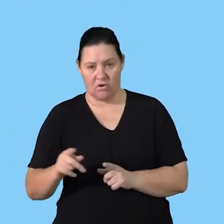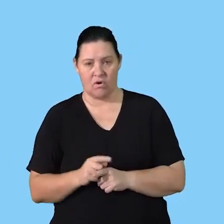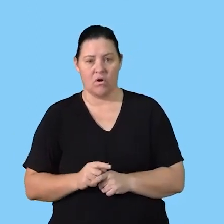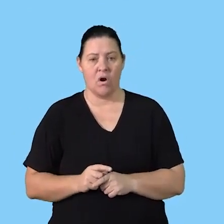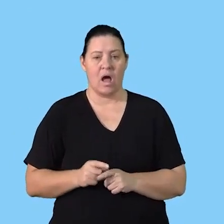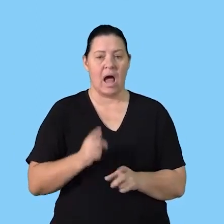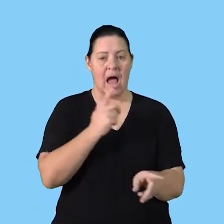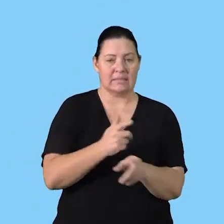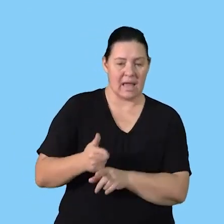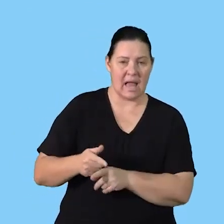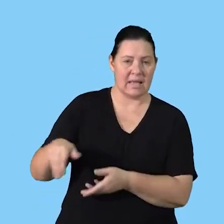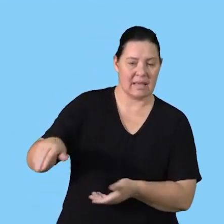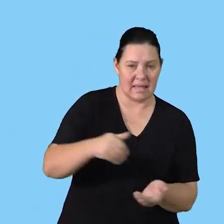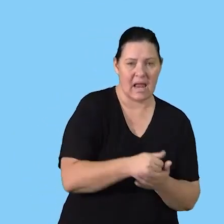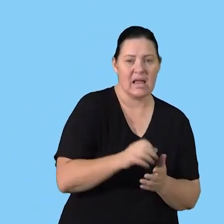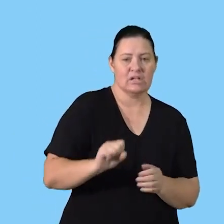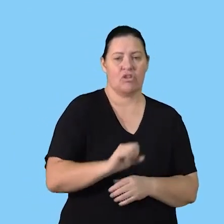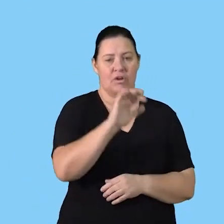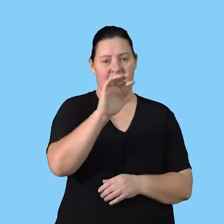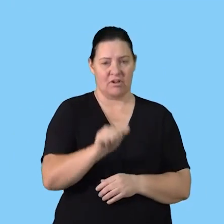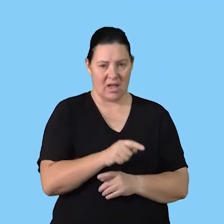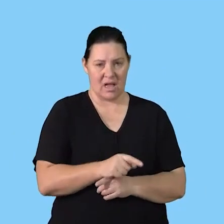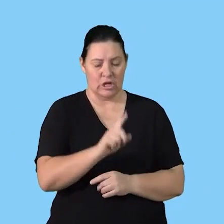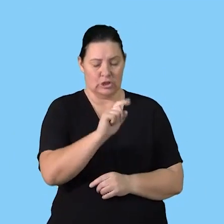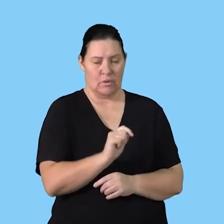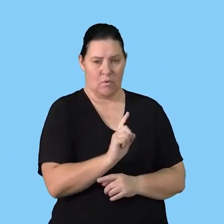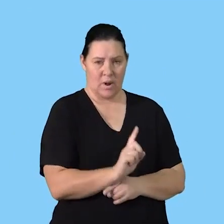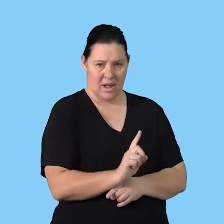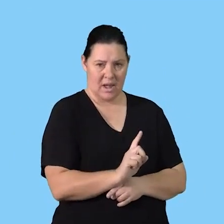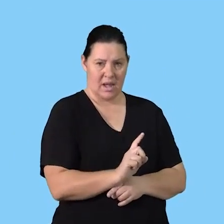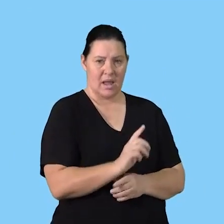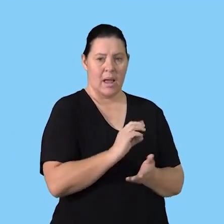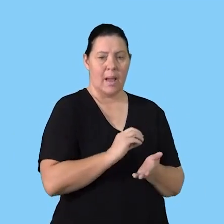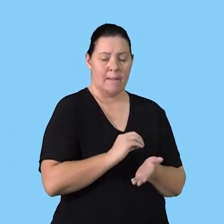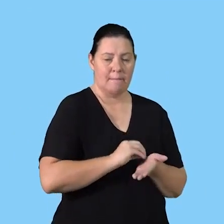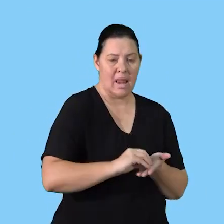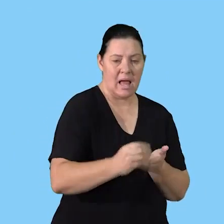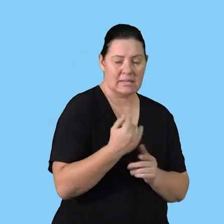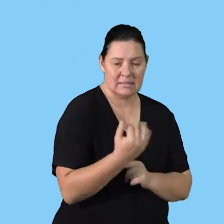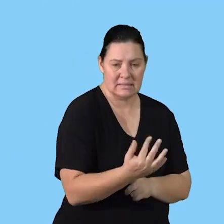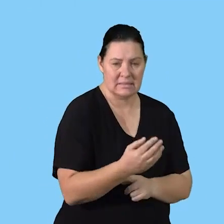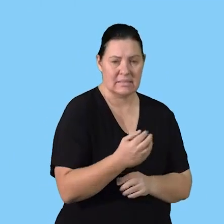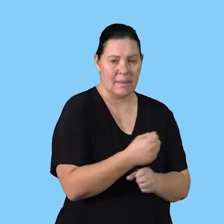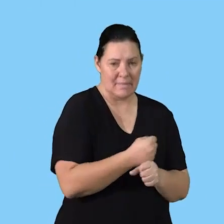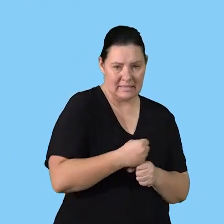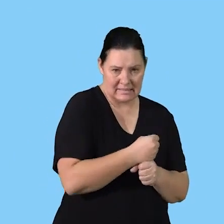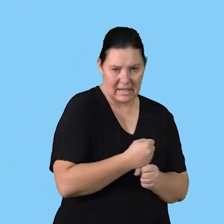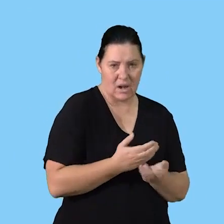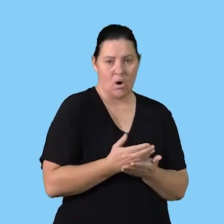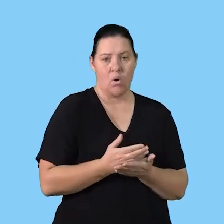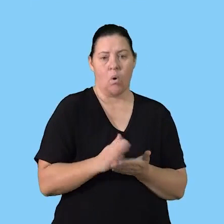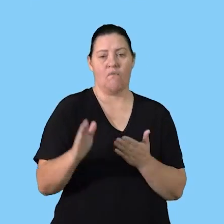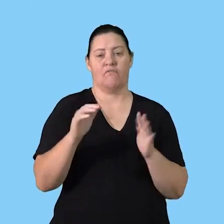topic hunter-gatherers and herders in Southern Africa, in term 1, plant medicine has been removed